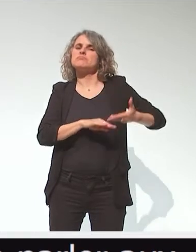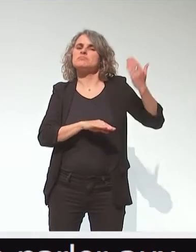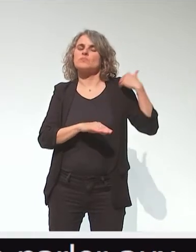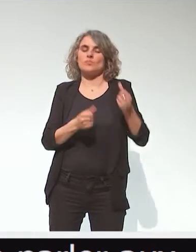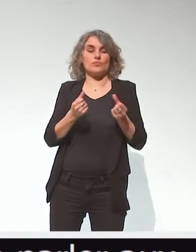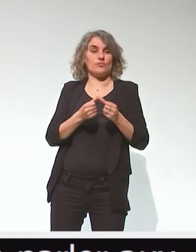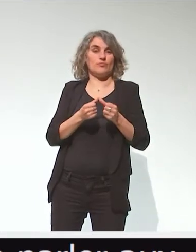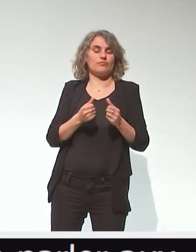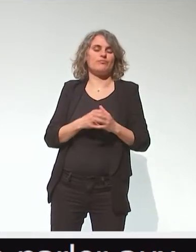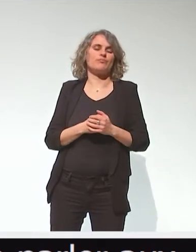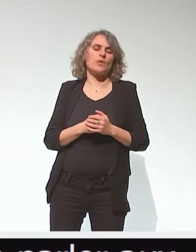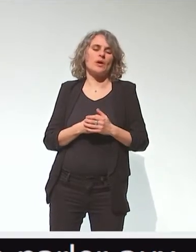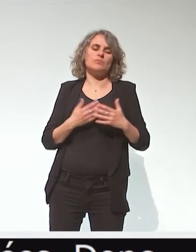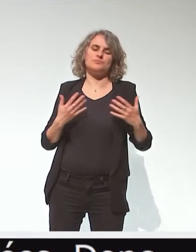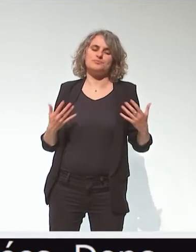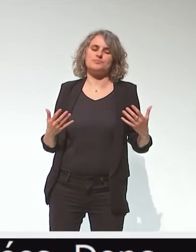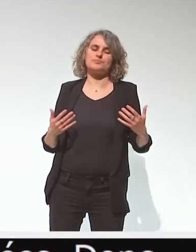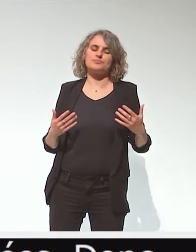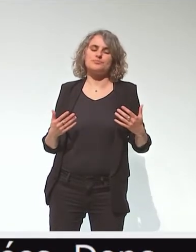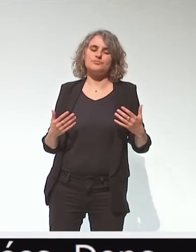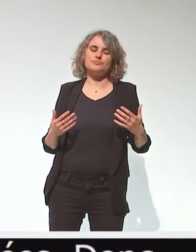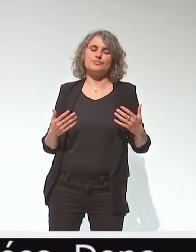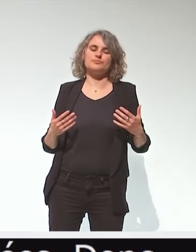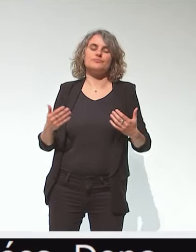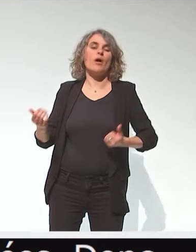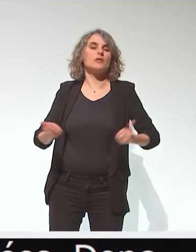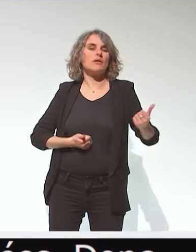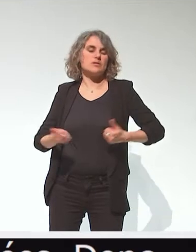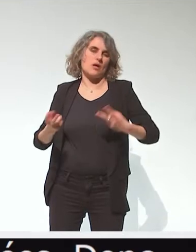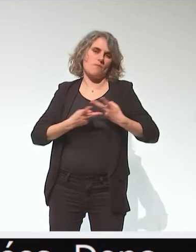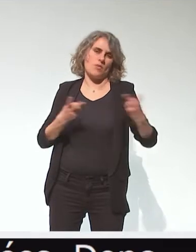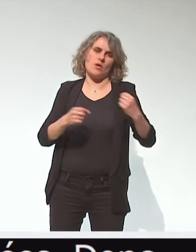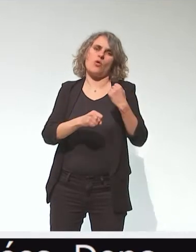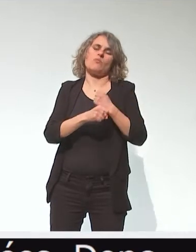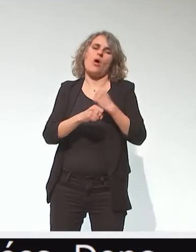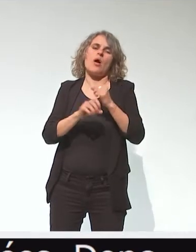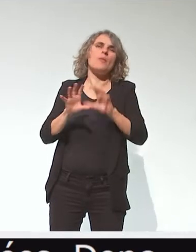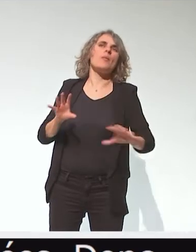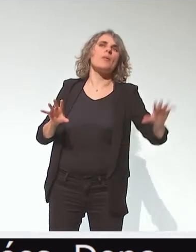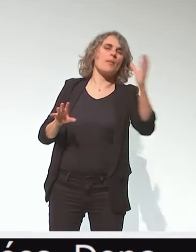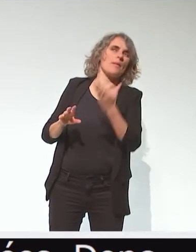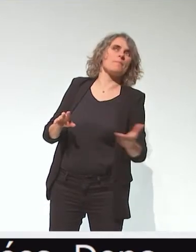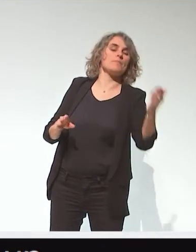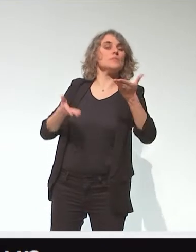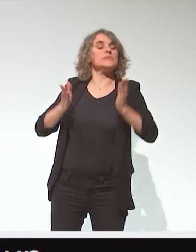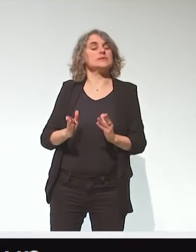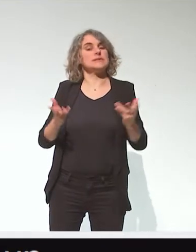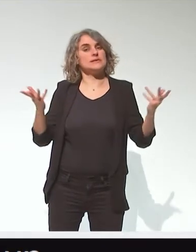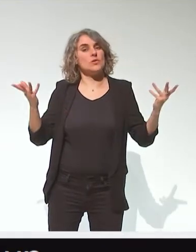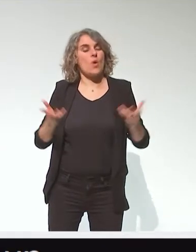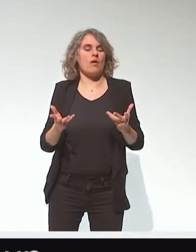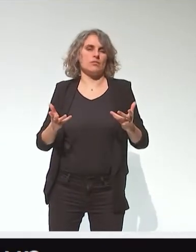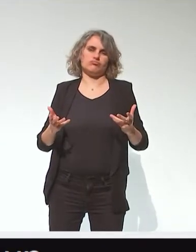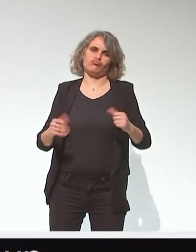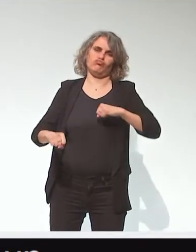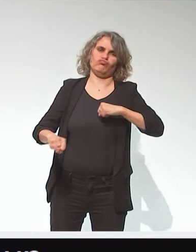the public employment services have a main or a significant role in integrating and supporting the inclusion